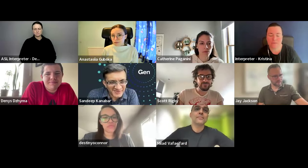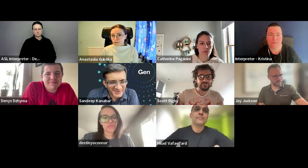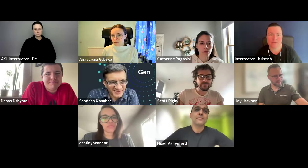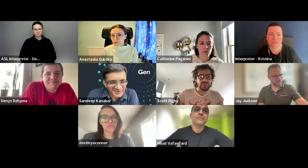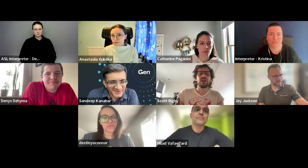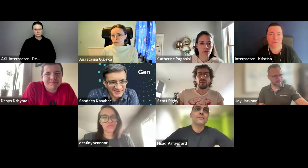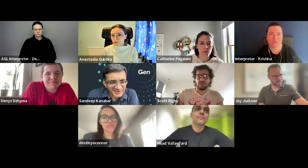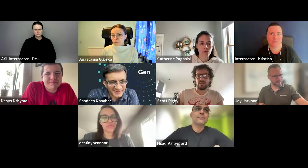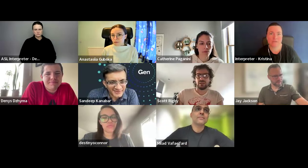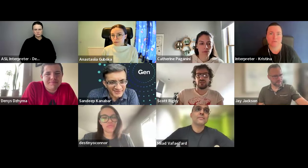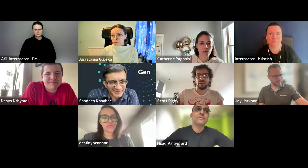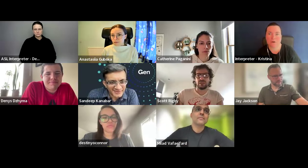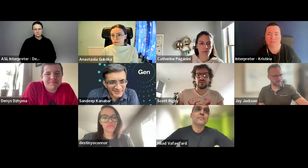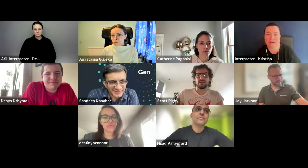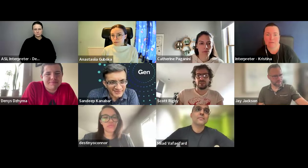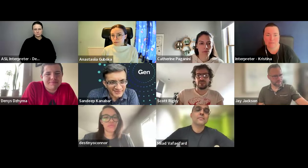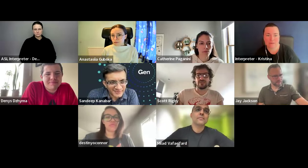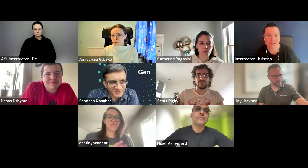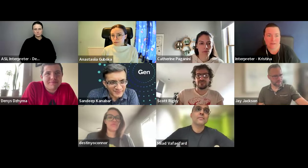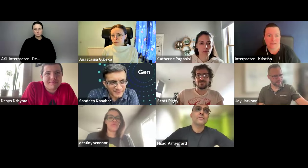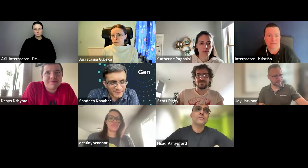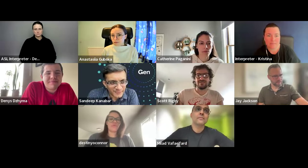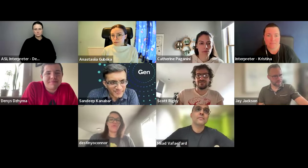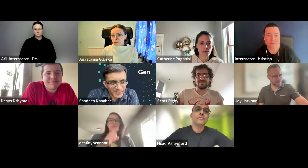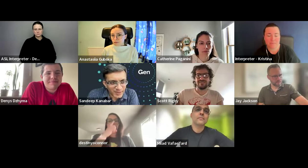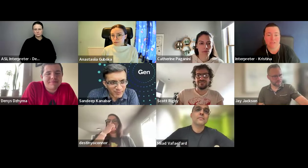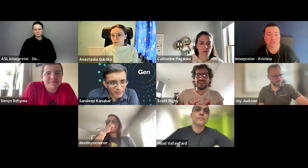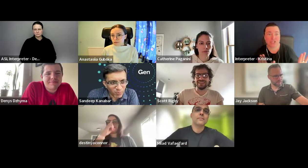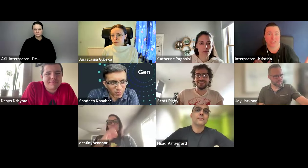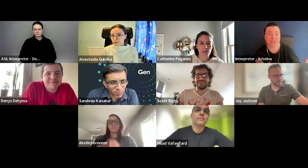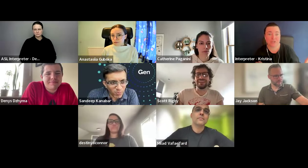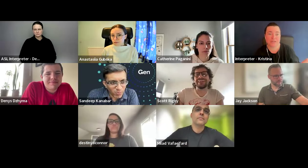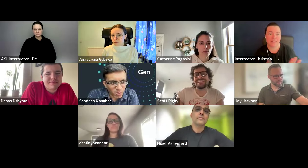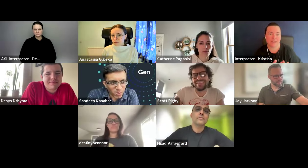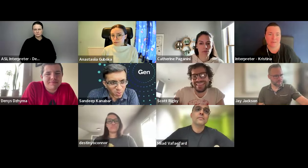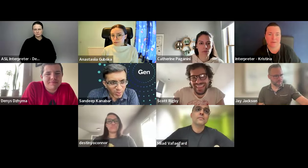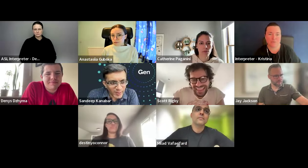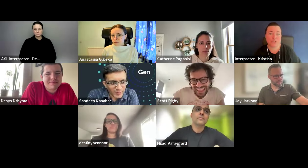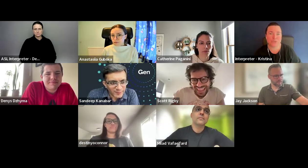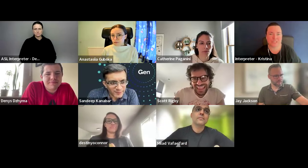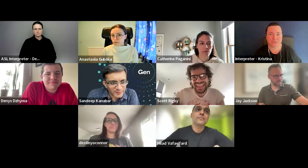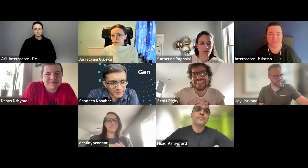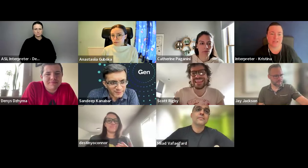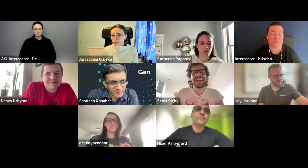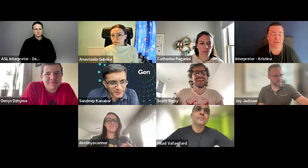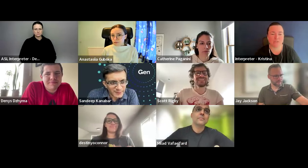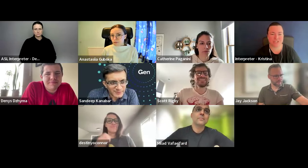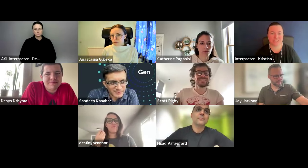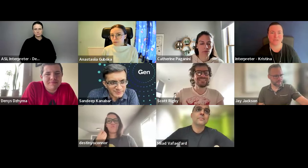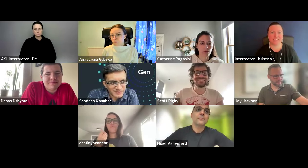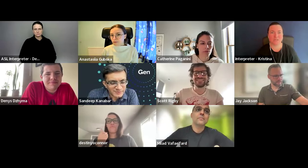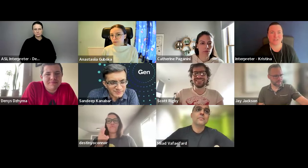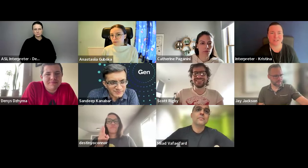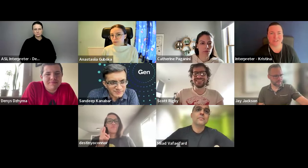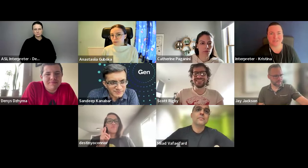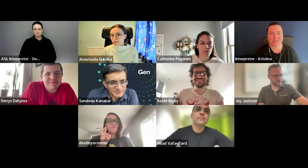So just wanted to call that out. Maybe just share your screen and then reduce the screen again or stop sharing